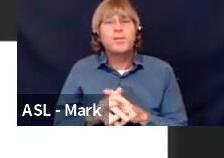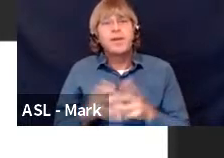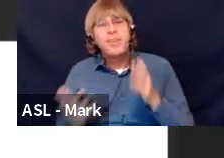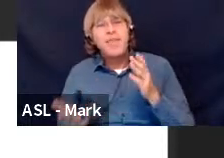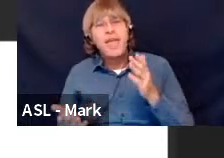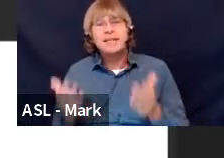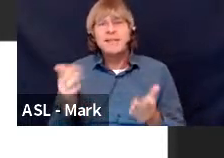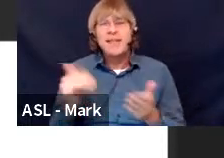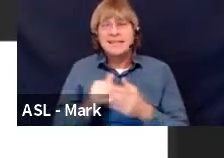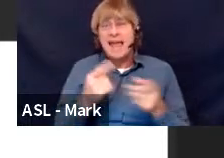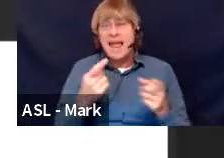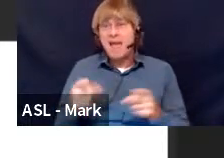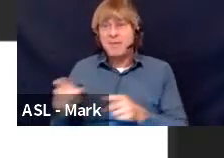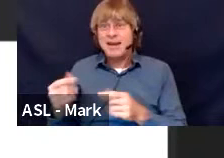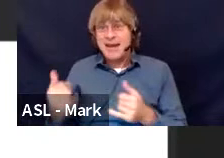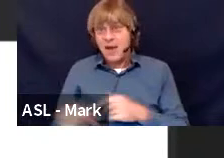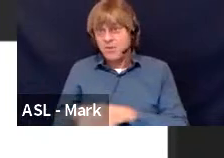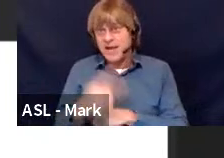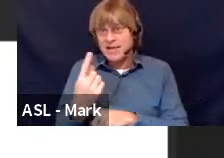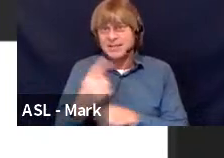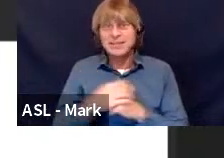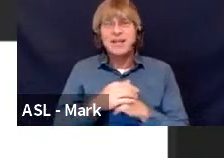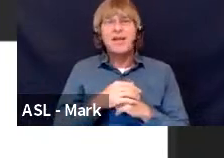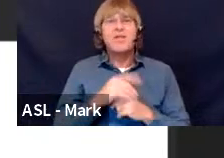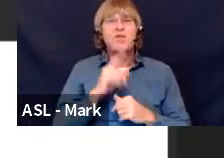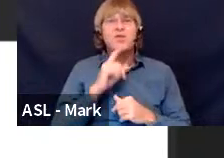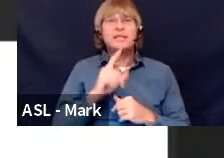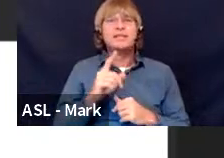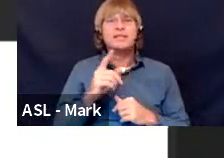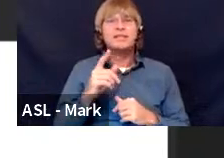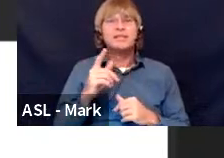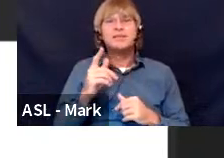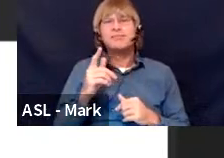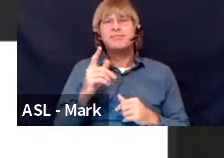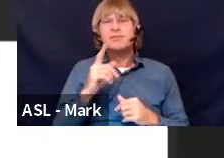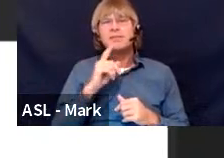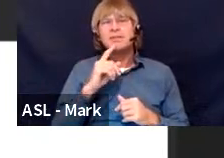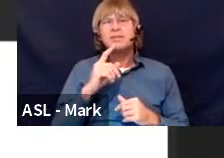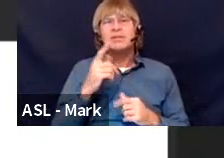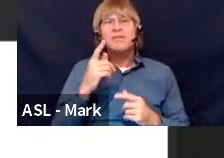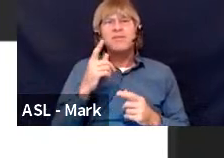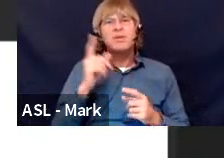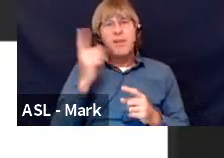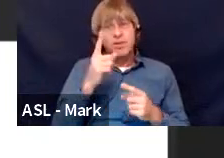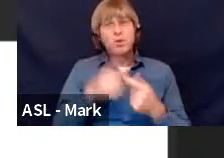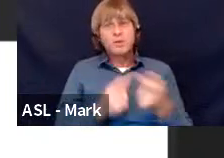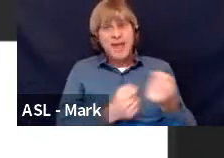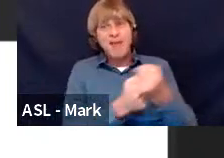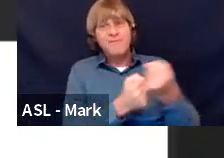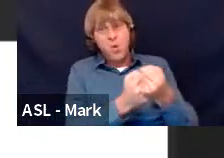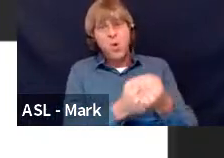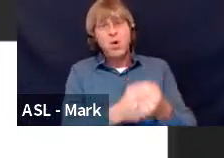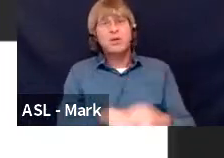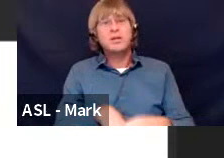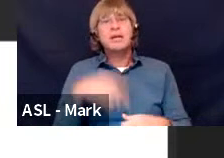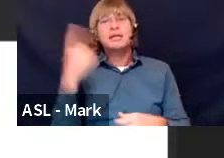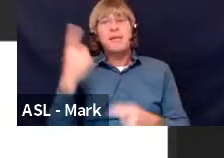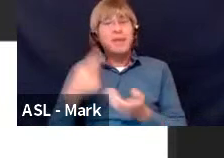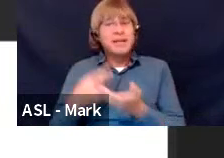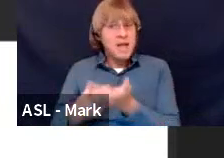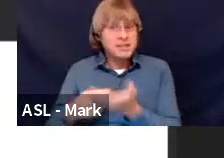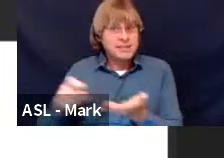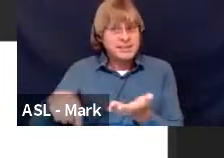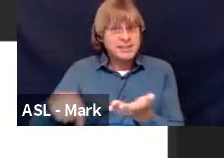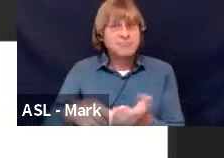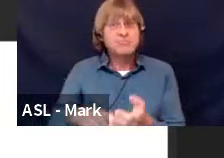Things that are happening now, there is something to stand for, there's something to discuss, there's